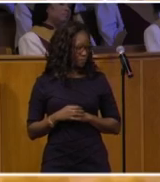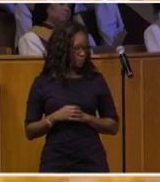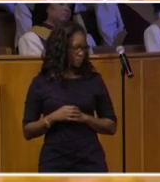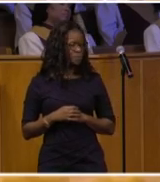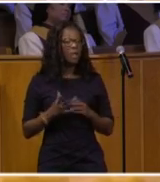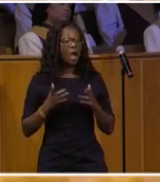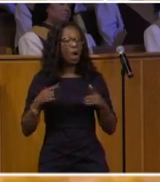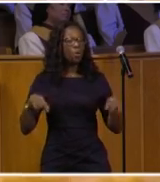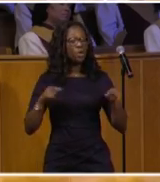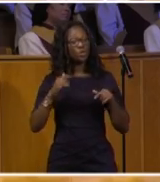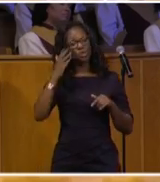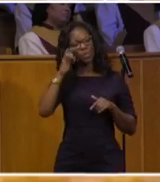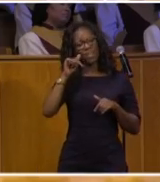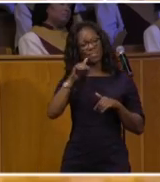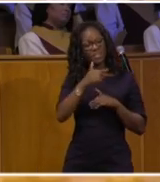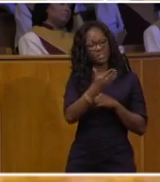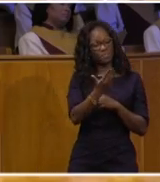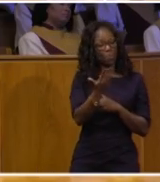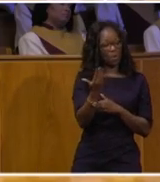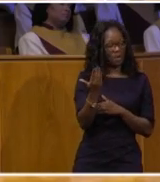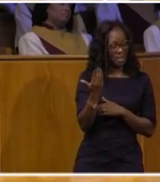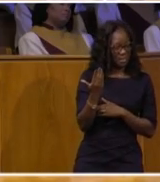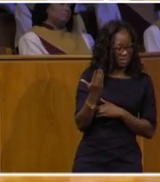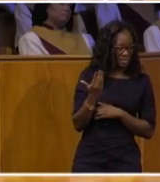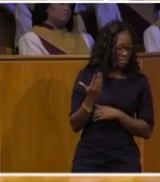I want you to know that this morning,